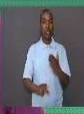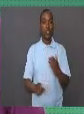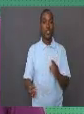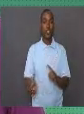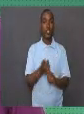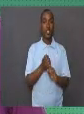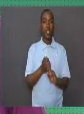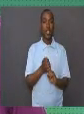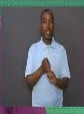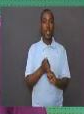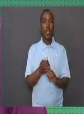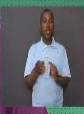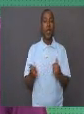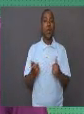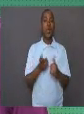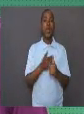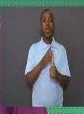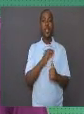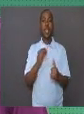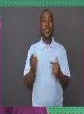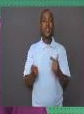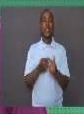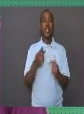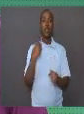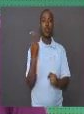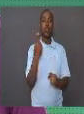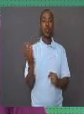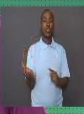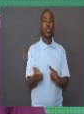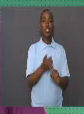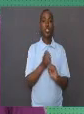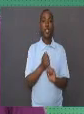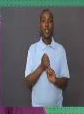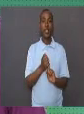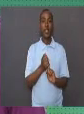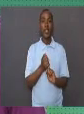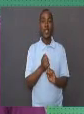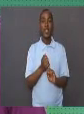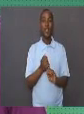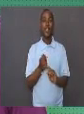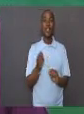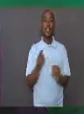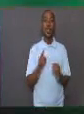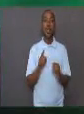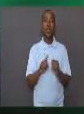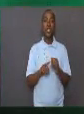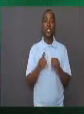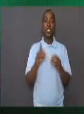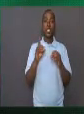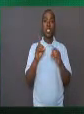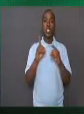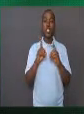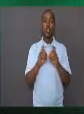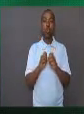primary and secondary consumers, and the decomposers, are